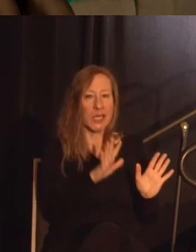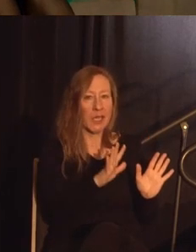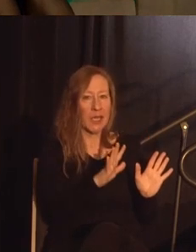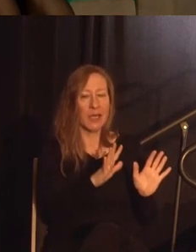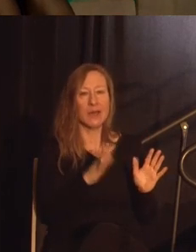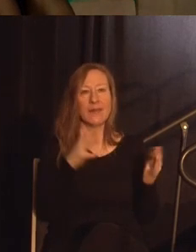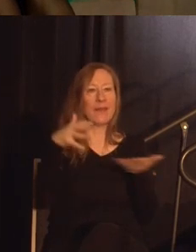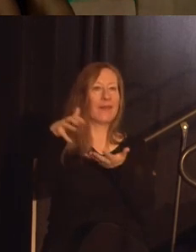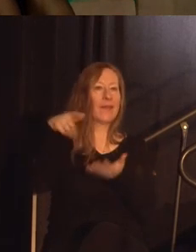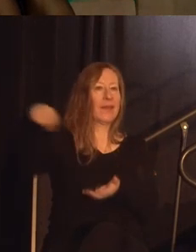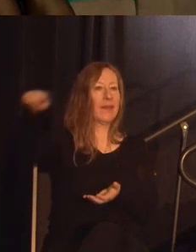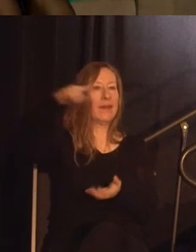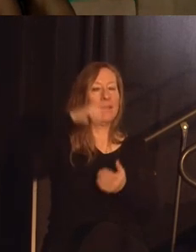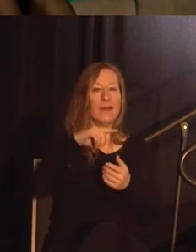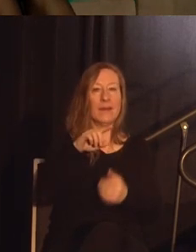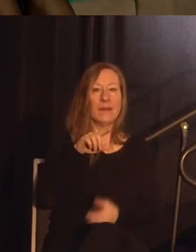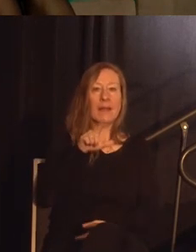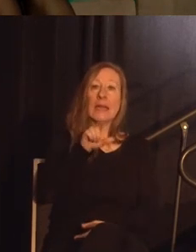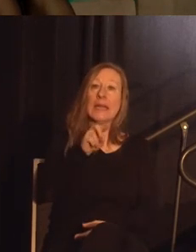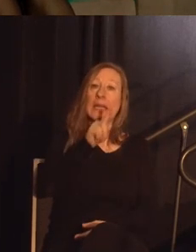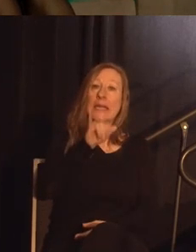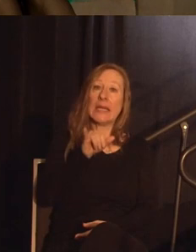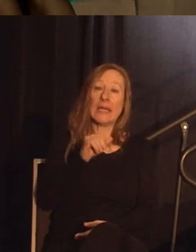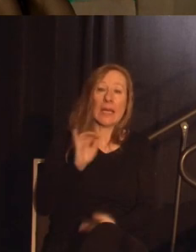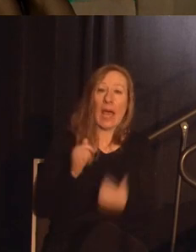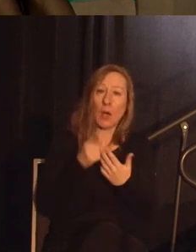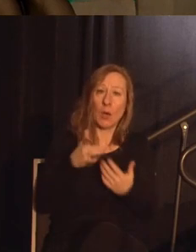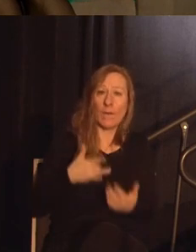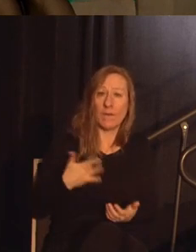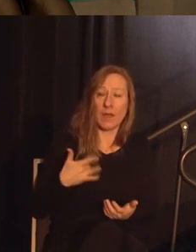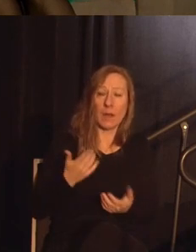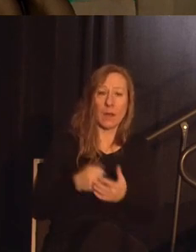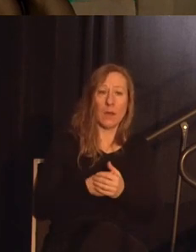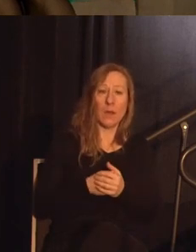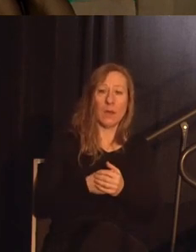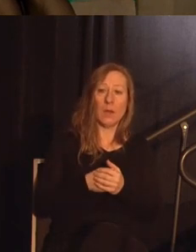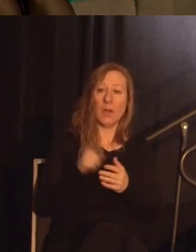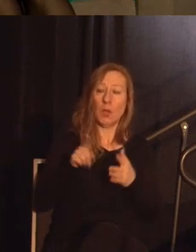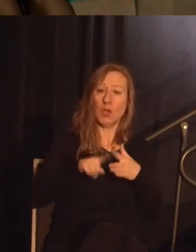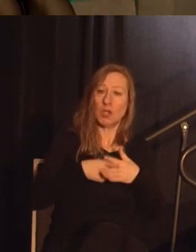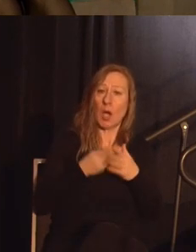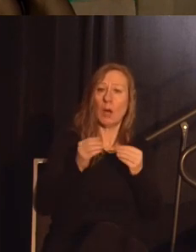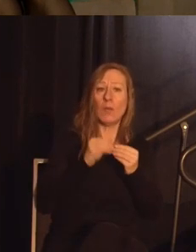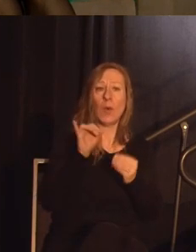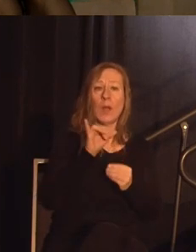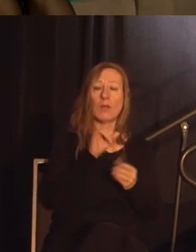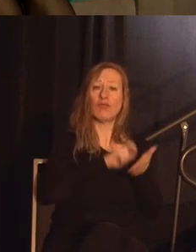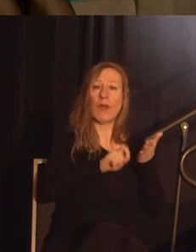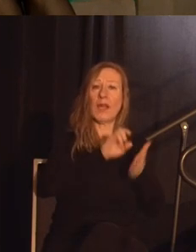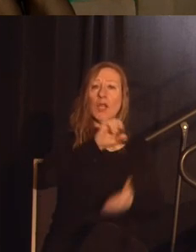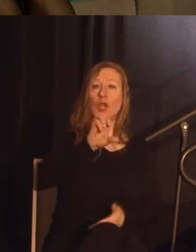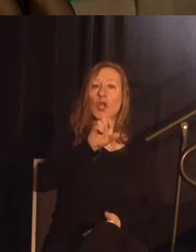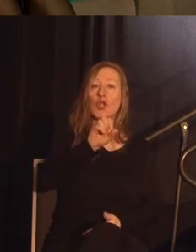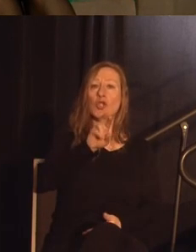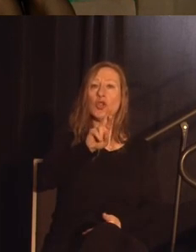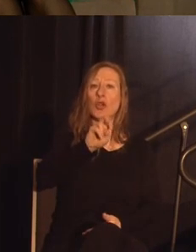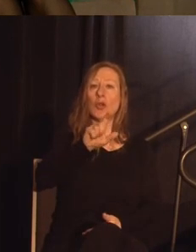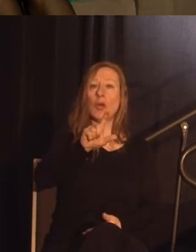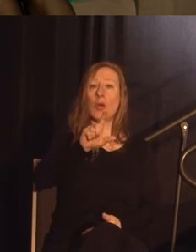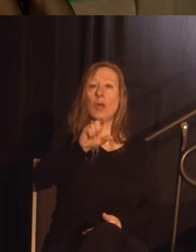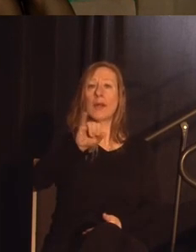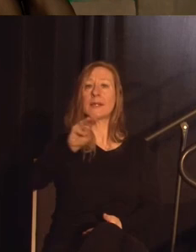that was great. Lindy, how do you feel about, like, you started off in a more journalistic realm, you know, writing sort of op-eds or